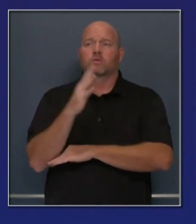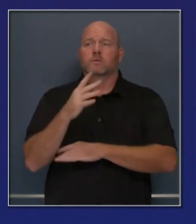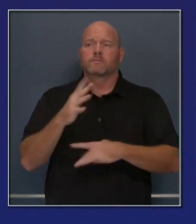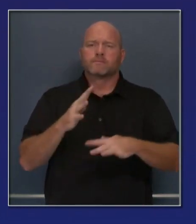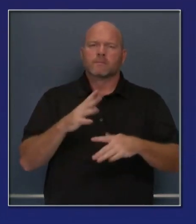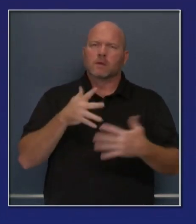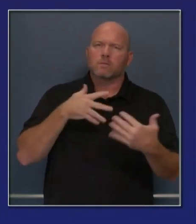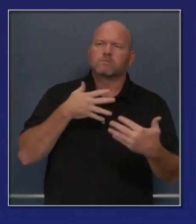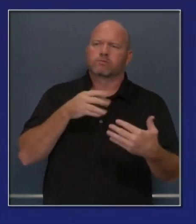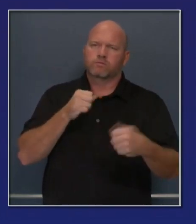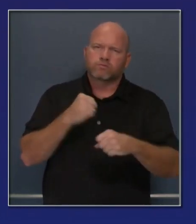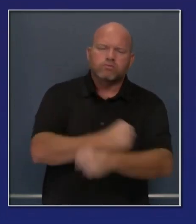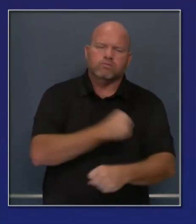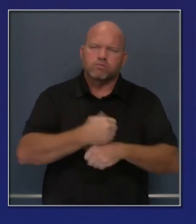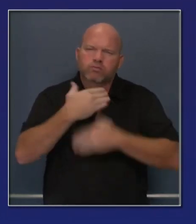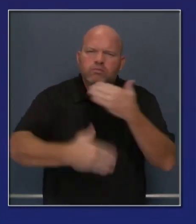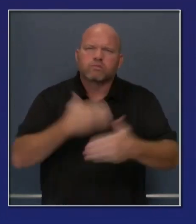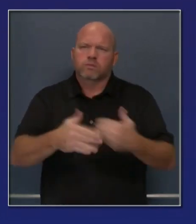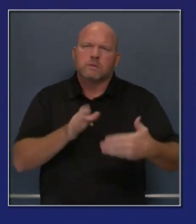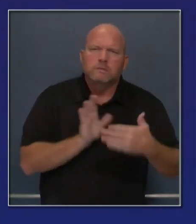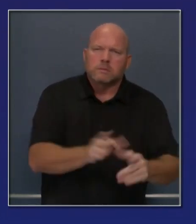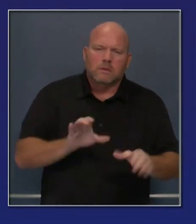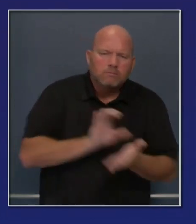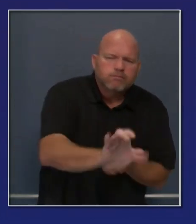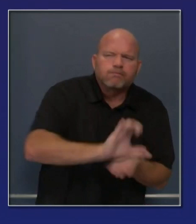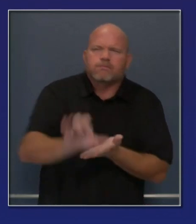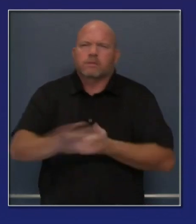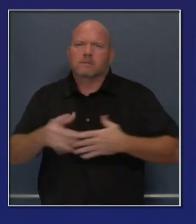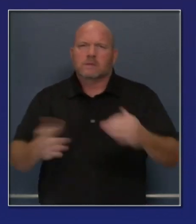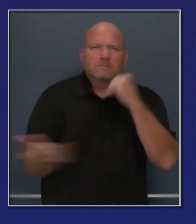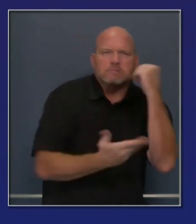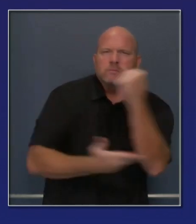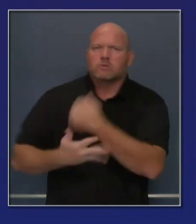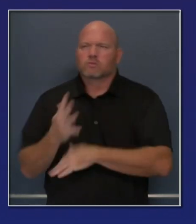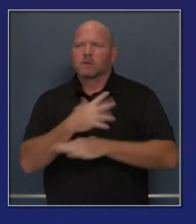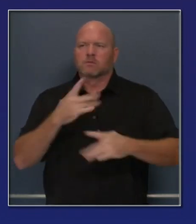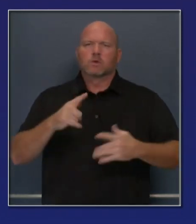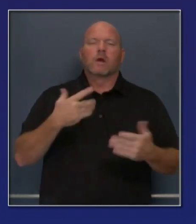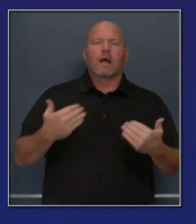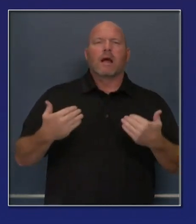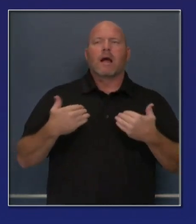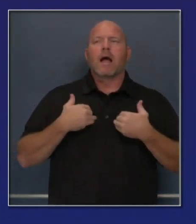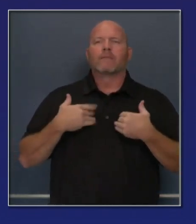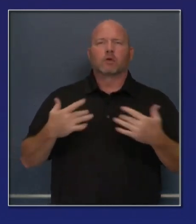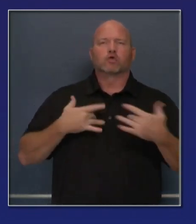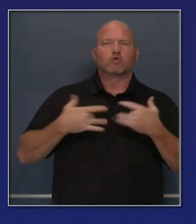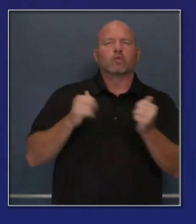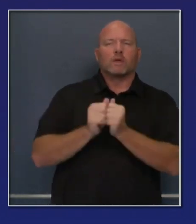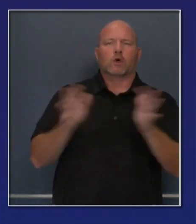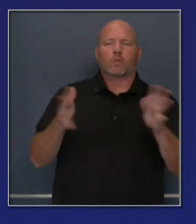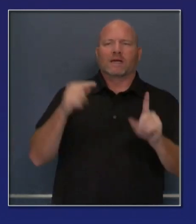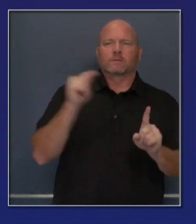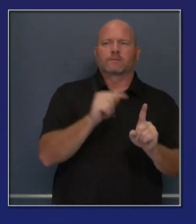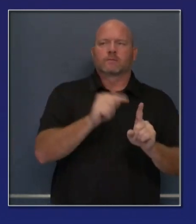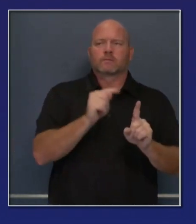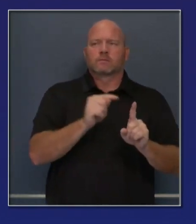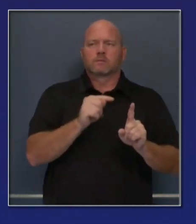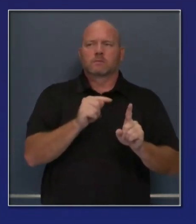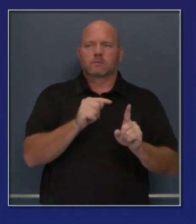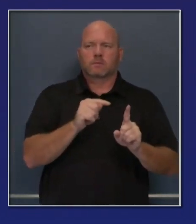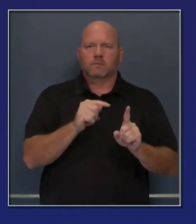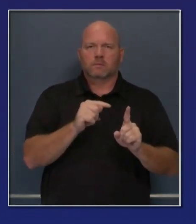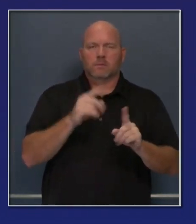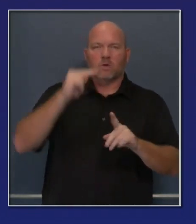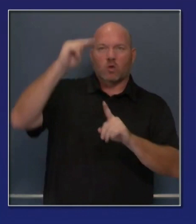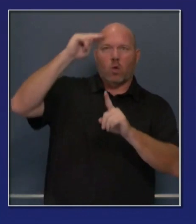the most stubborn. And while there is some concern around wind conditions that could impact the northern part as it relates